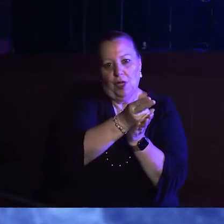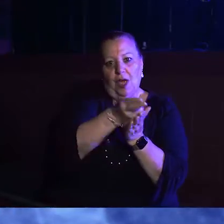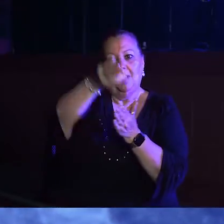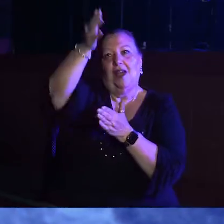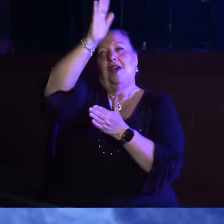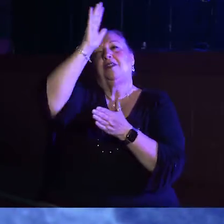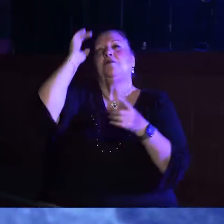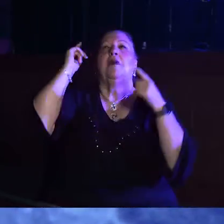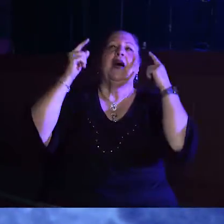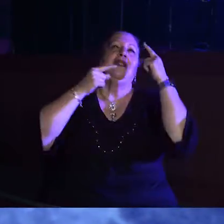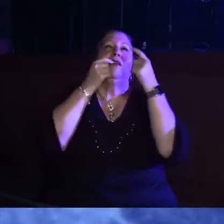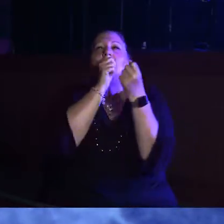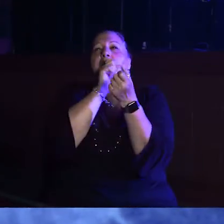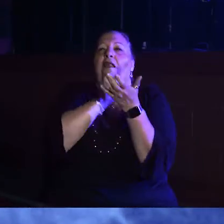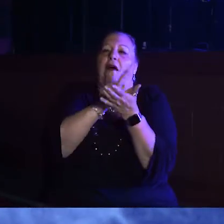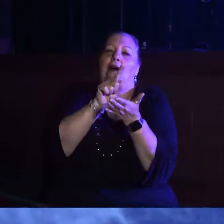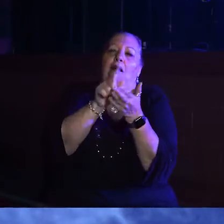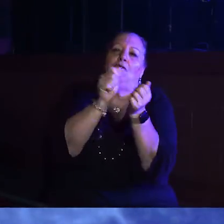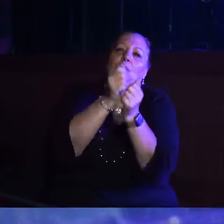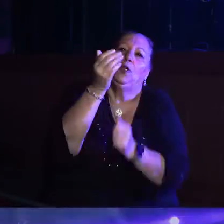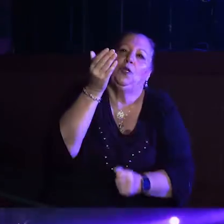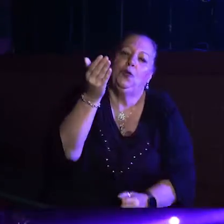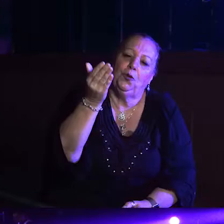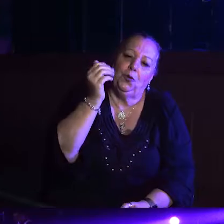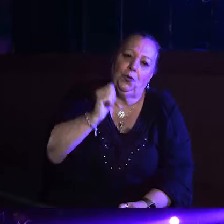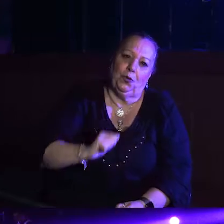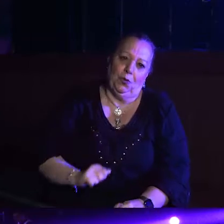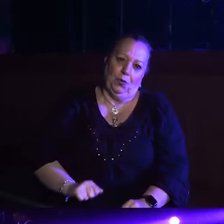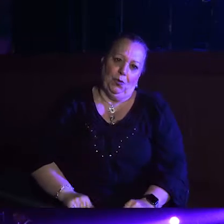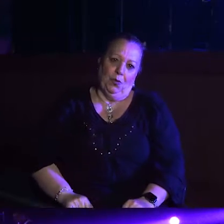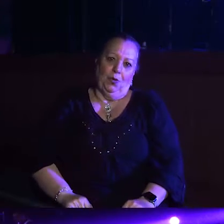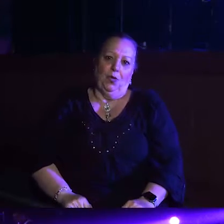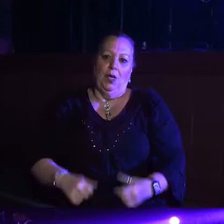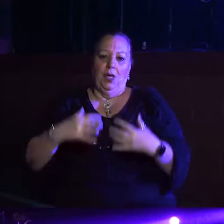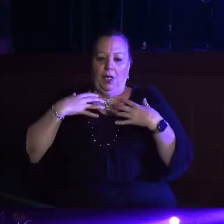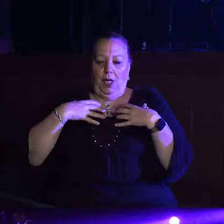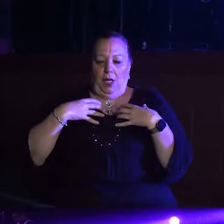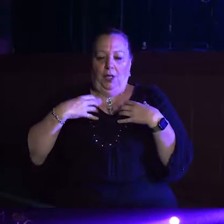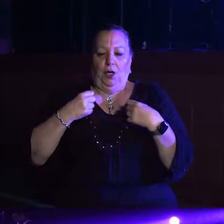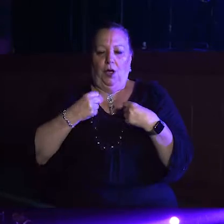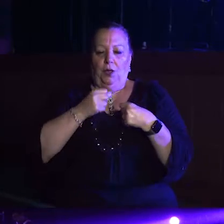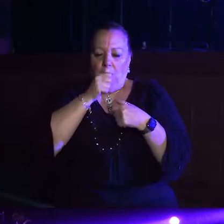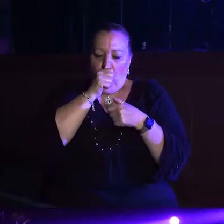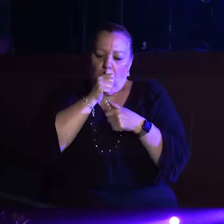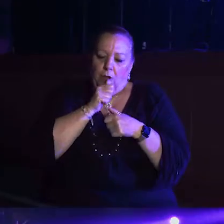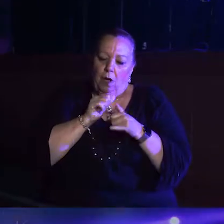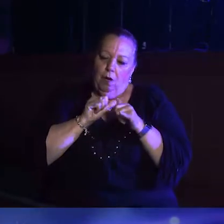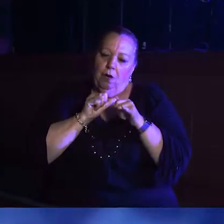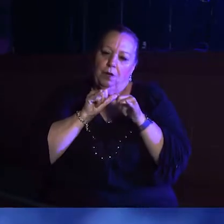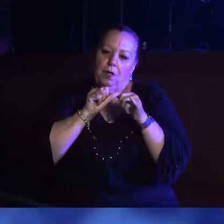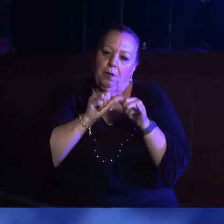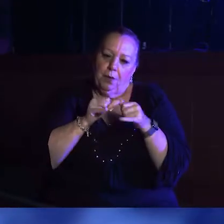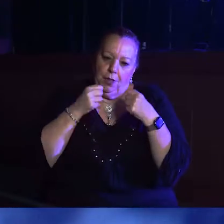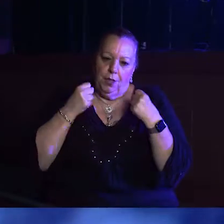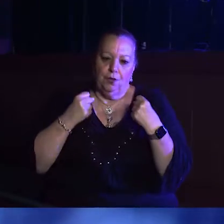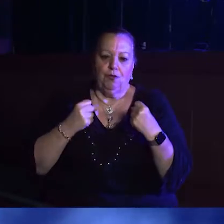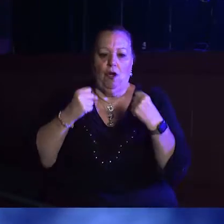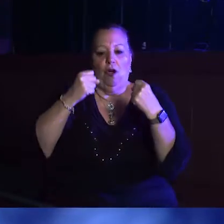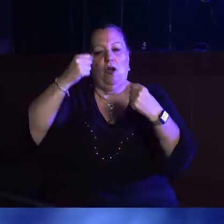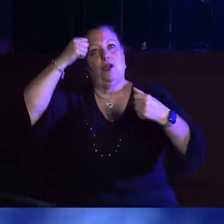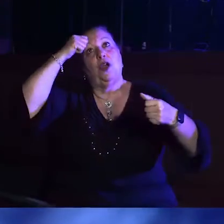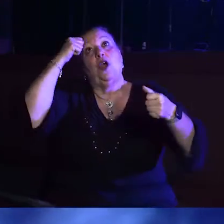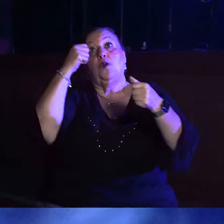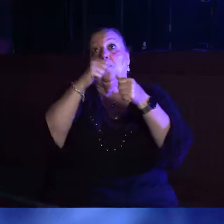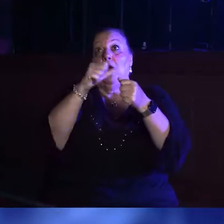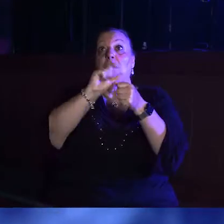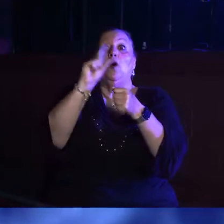truth. God is madly in love with you. So take courage, hold on, be